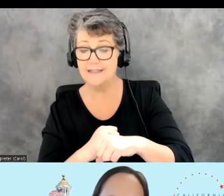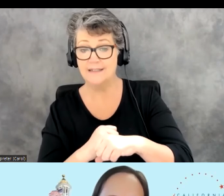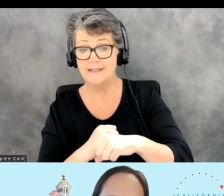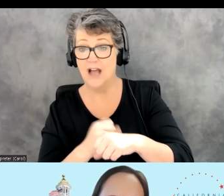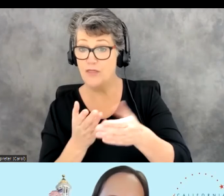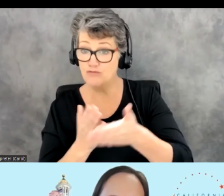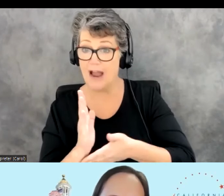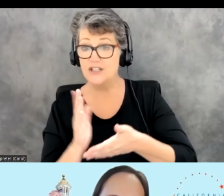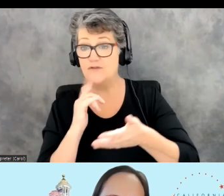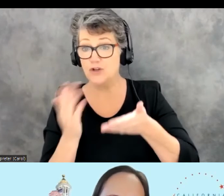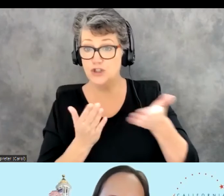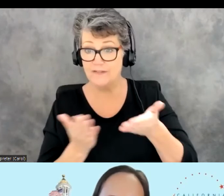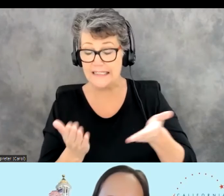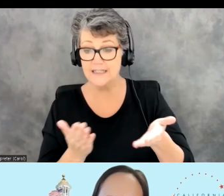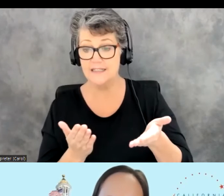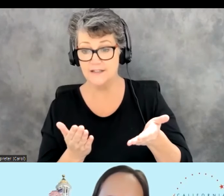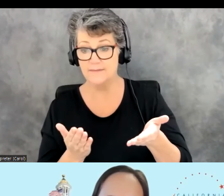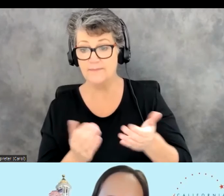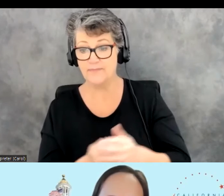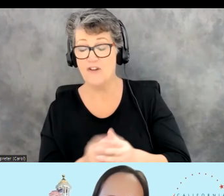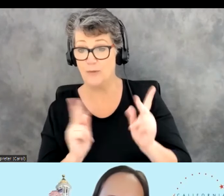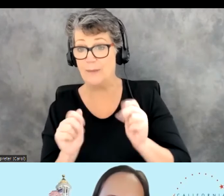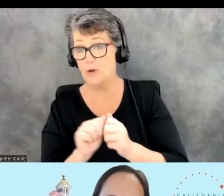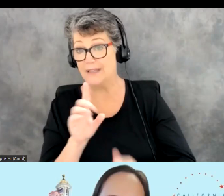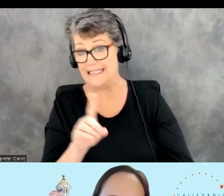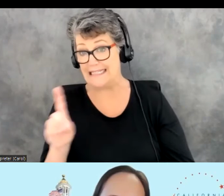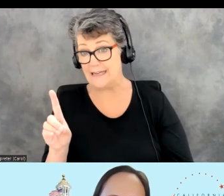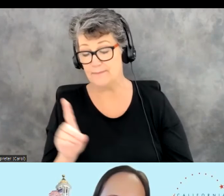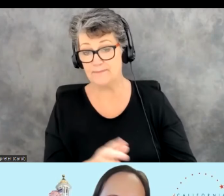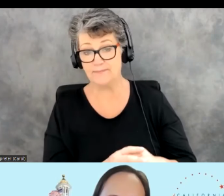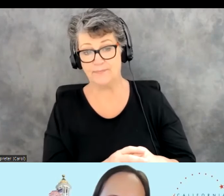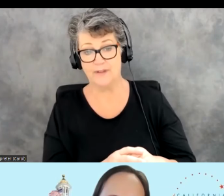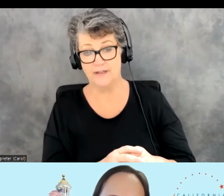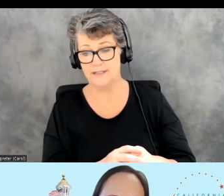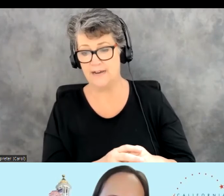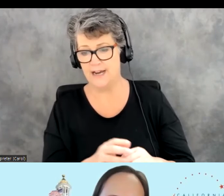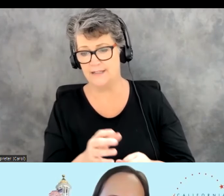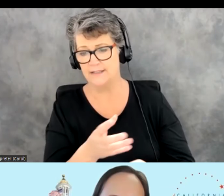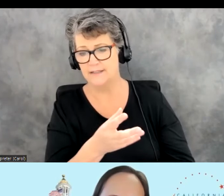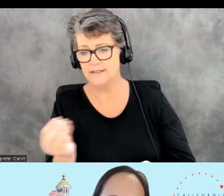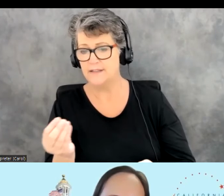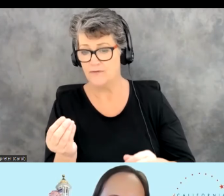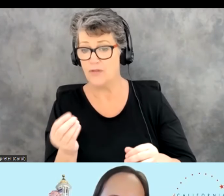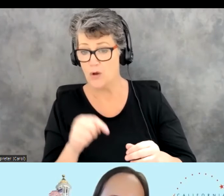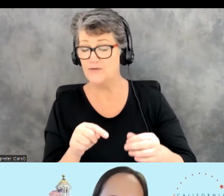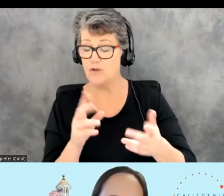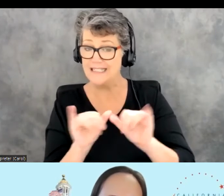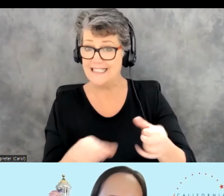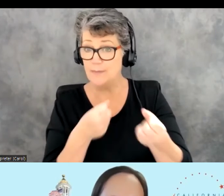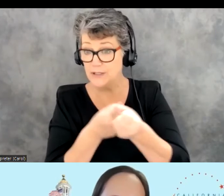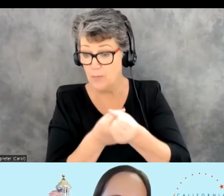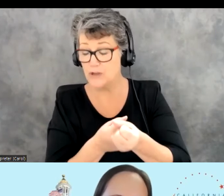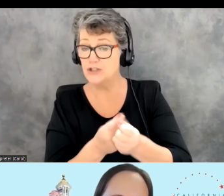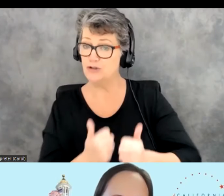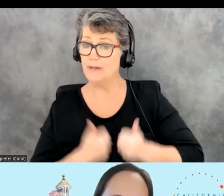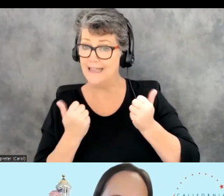rights for services and supports for people with developmental disabilities, with the idea of these services and supports enable them to live